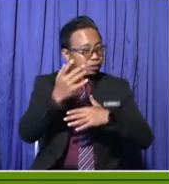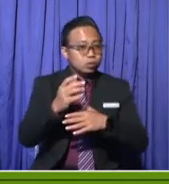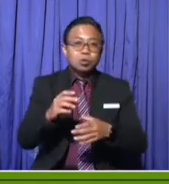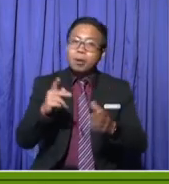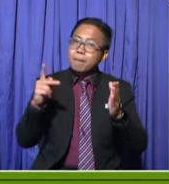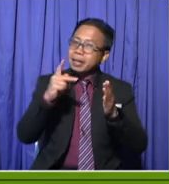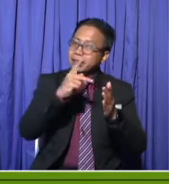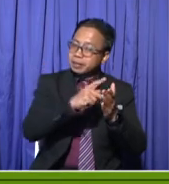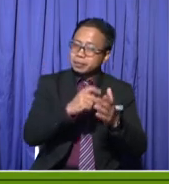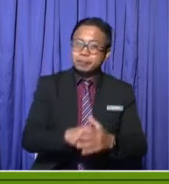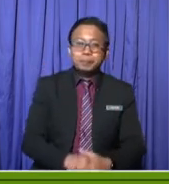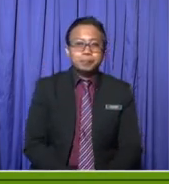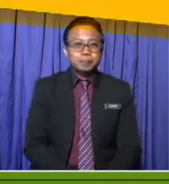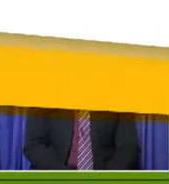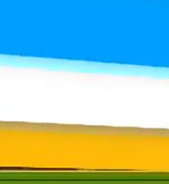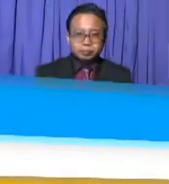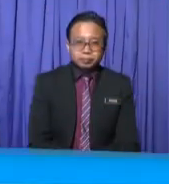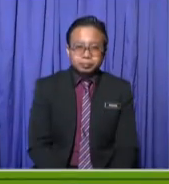pattern.